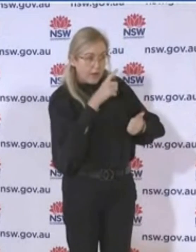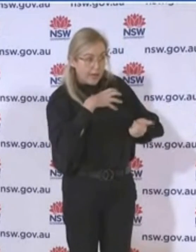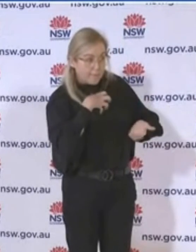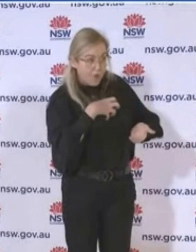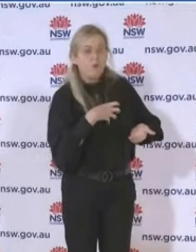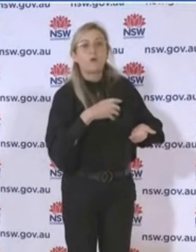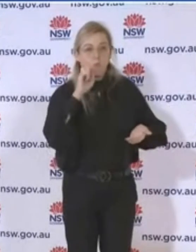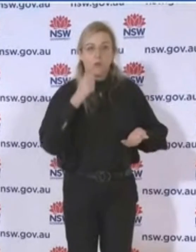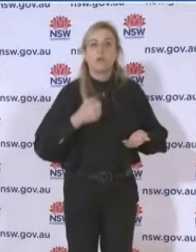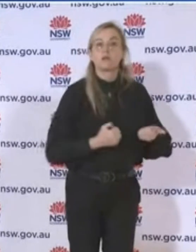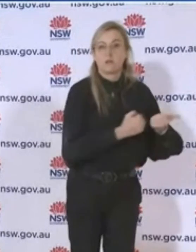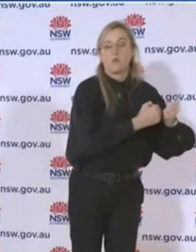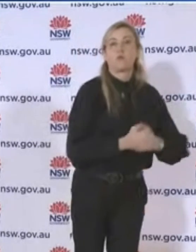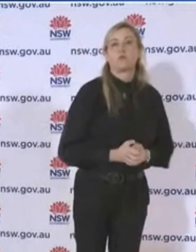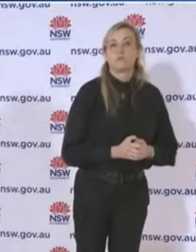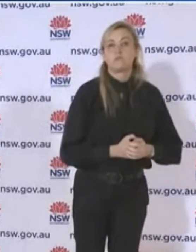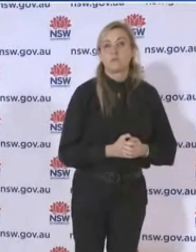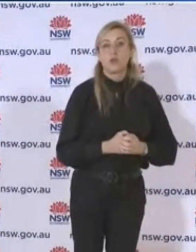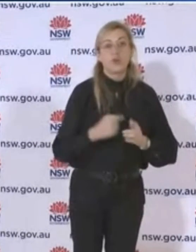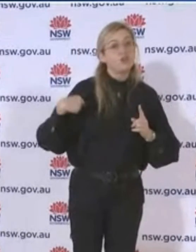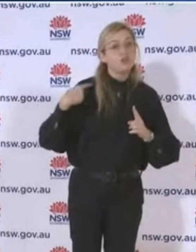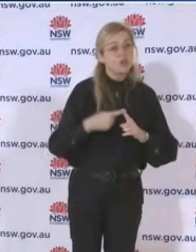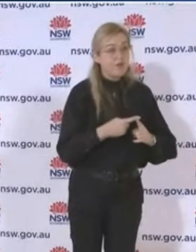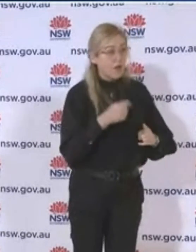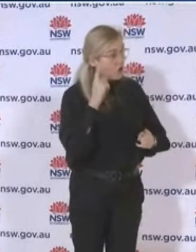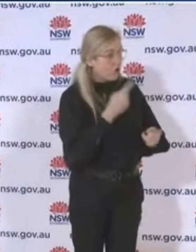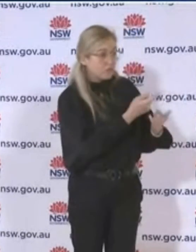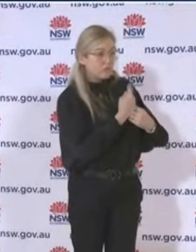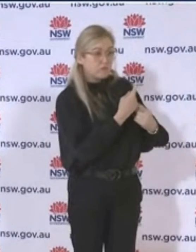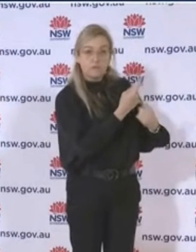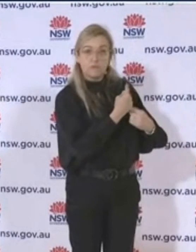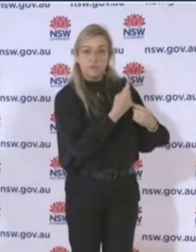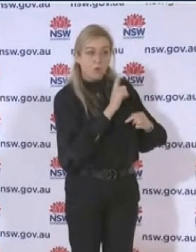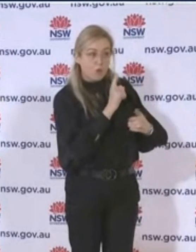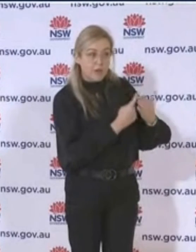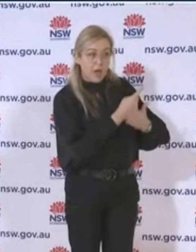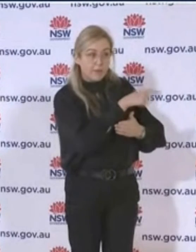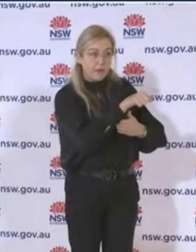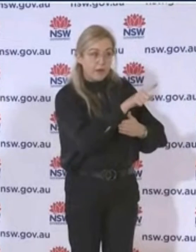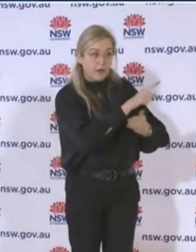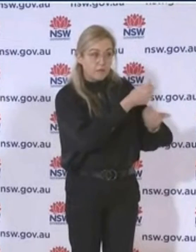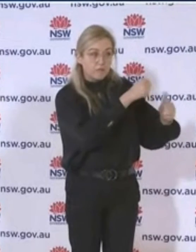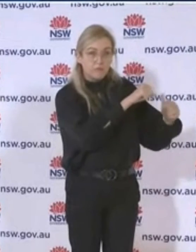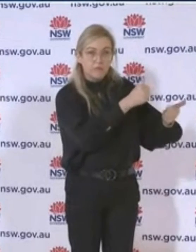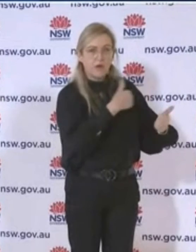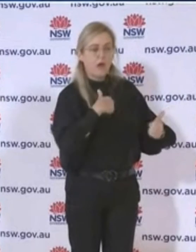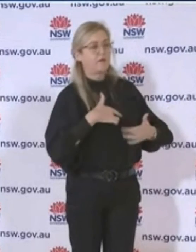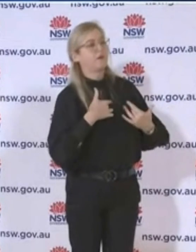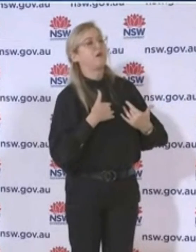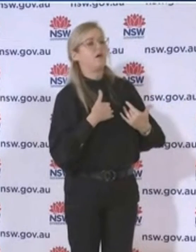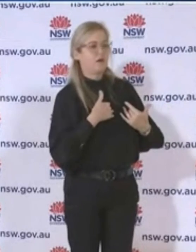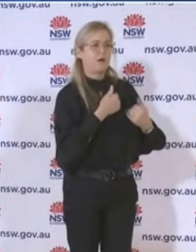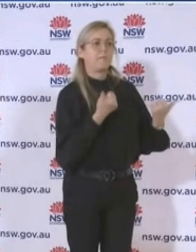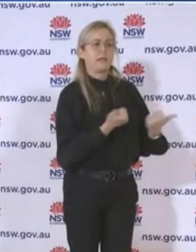all the briefings that I'm receiving give me a good deal of confidence that support is being provided where it's needed. Can